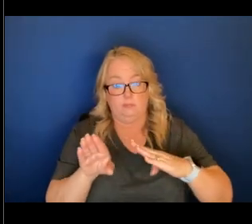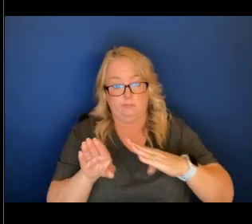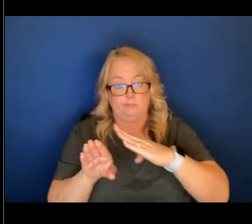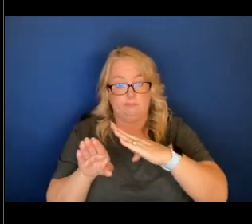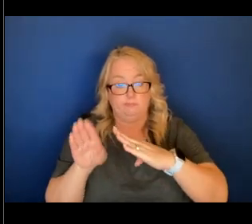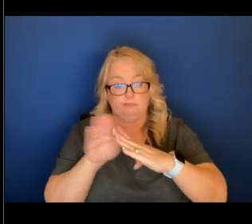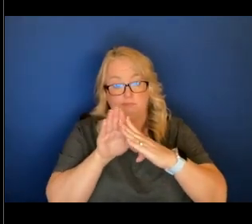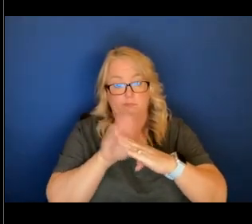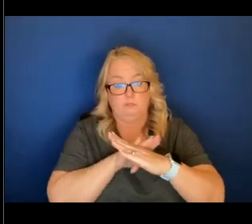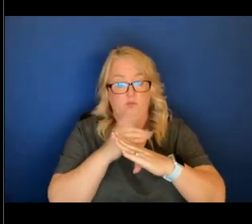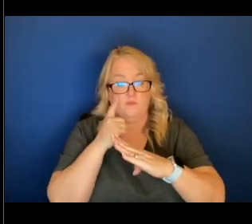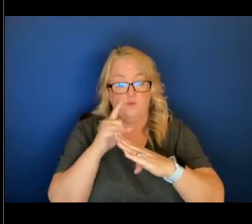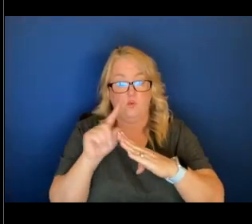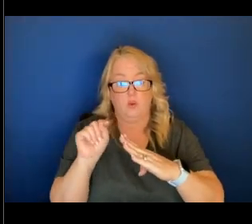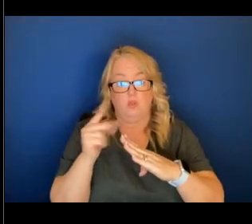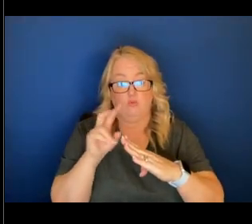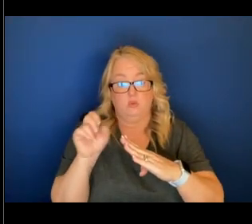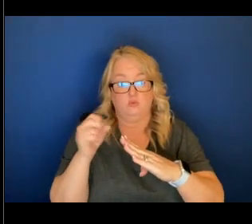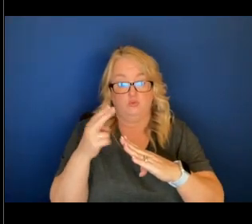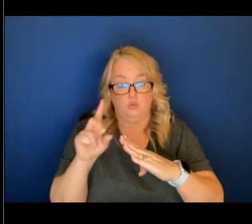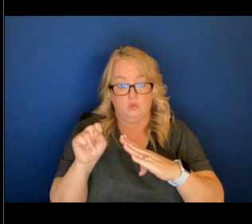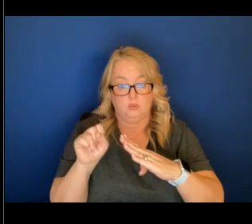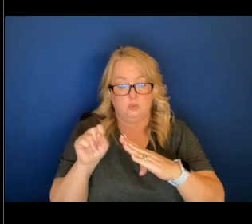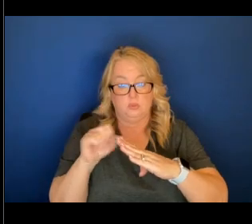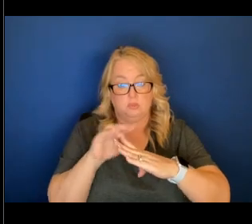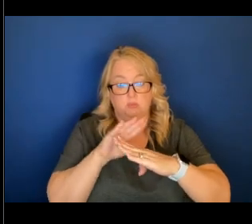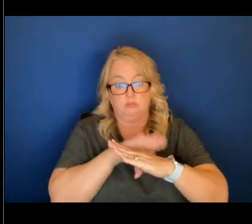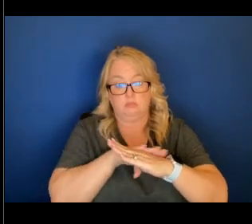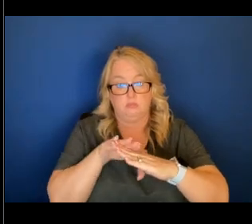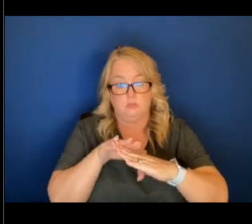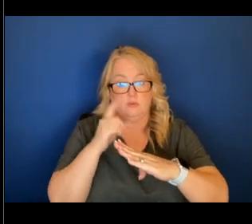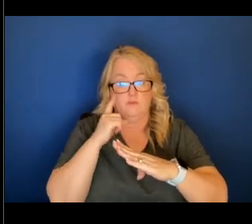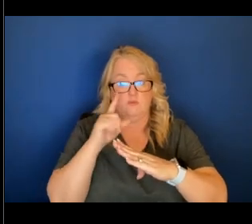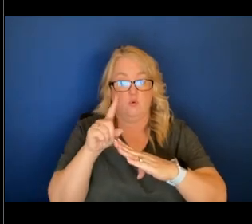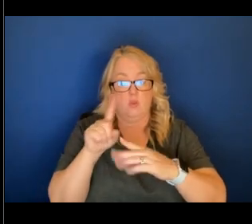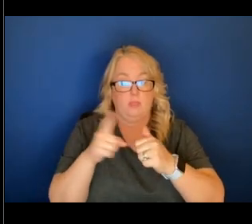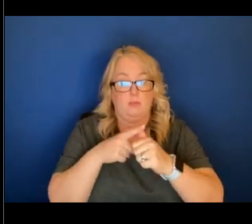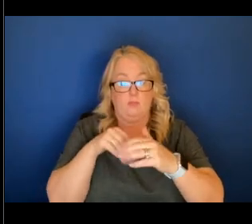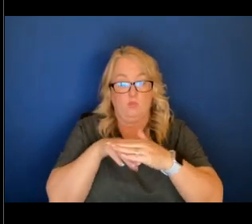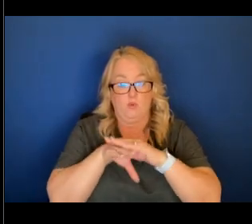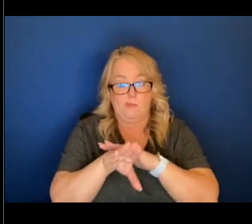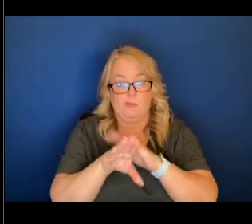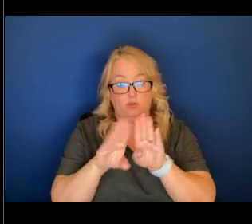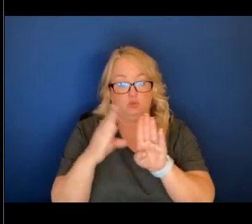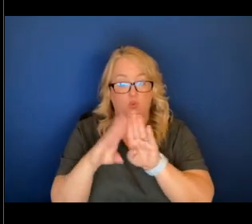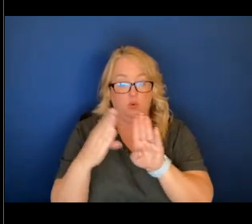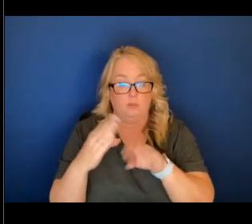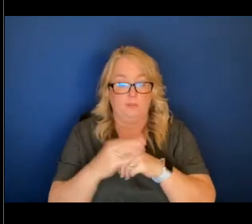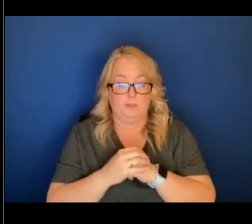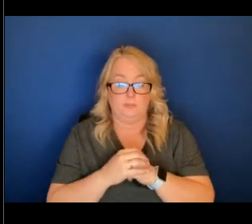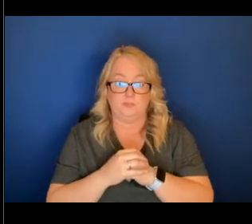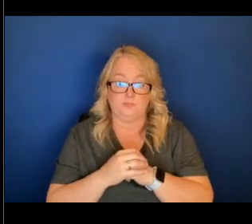a threshold permitted at a primary entrance door.